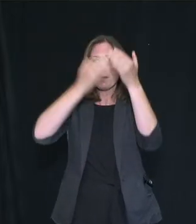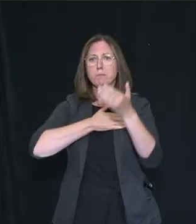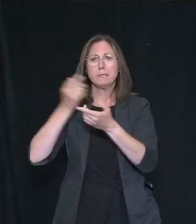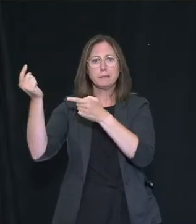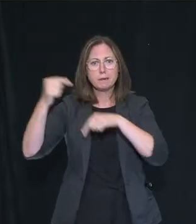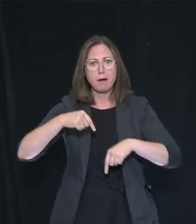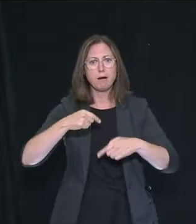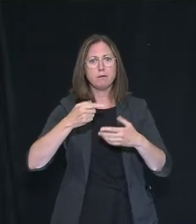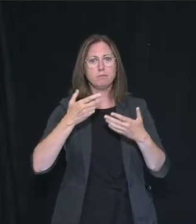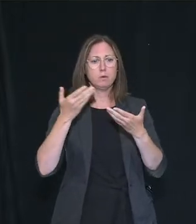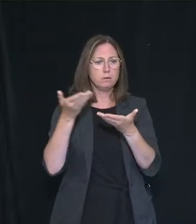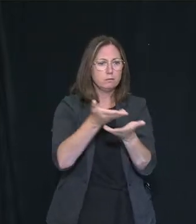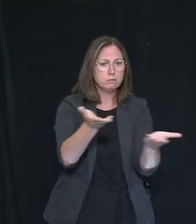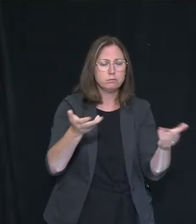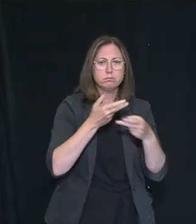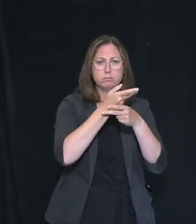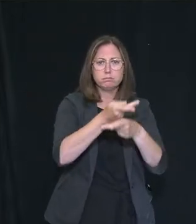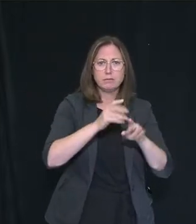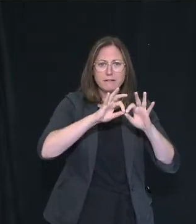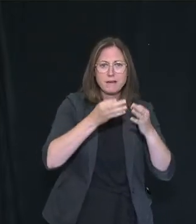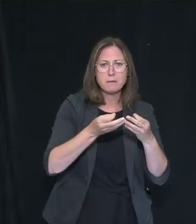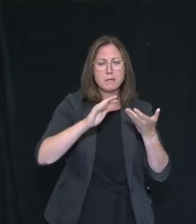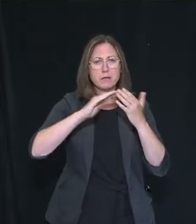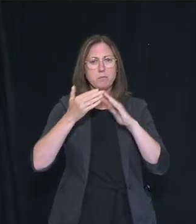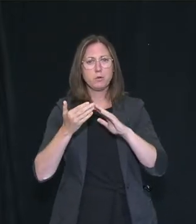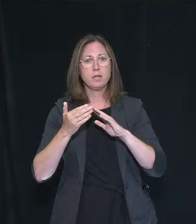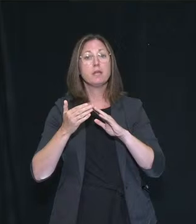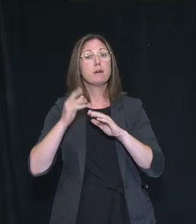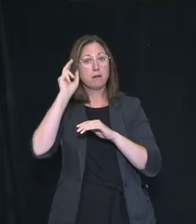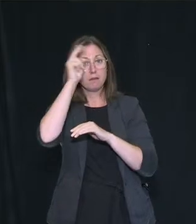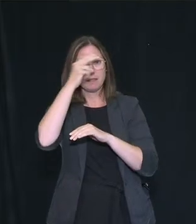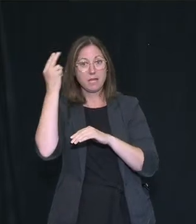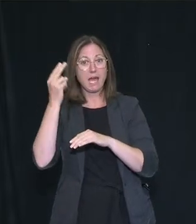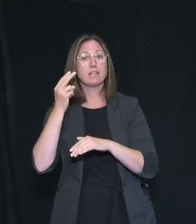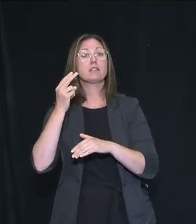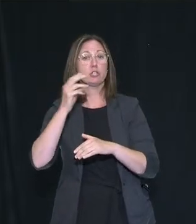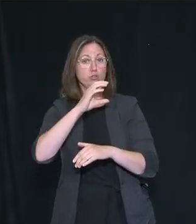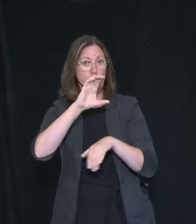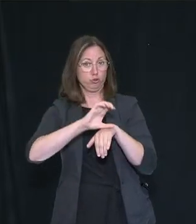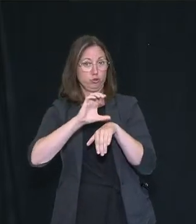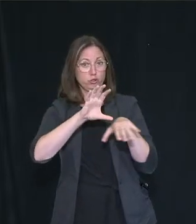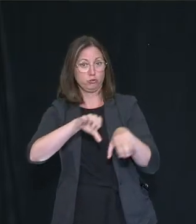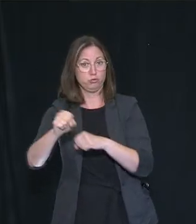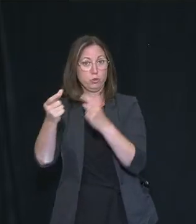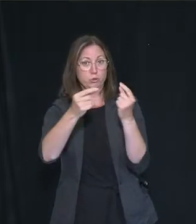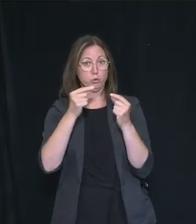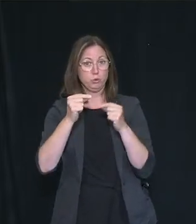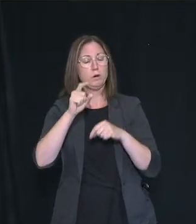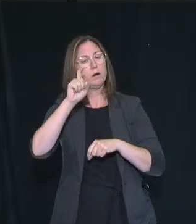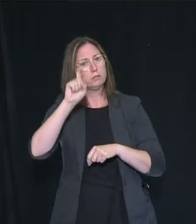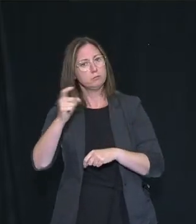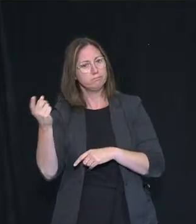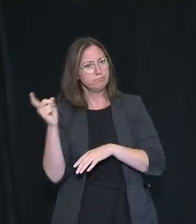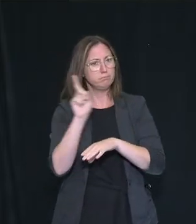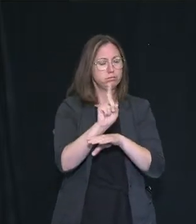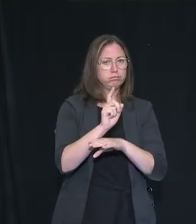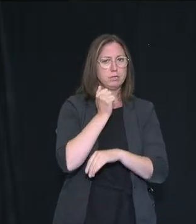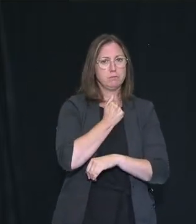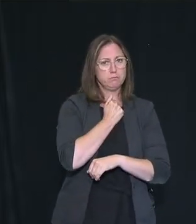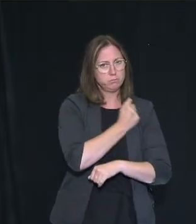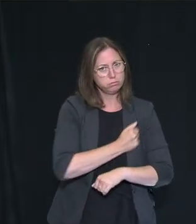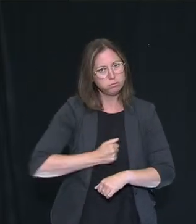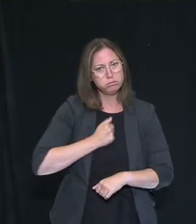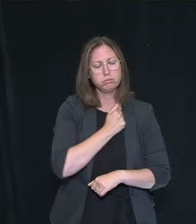to communities, to apologize for the role that the Roman Catholic Church as an institution